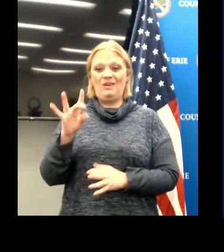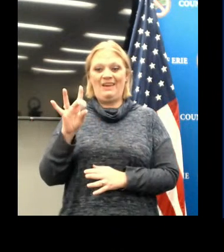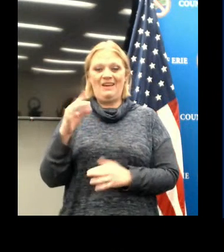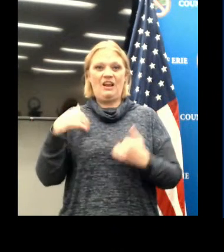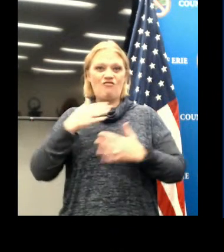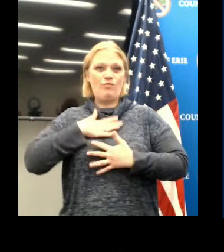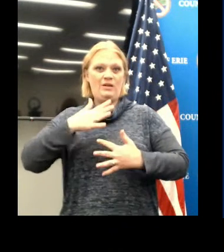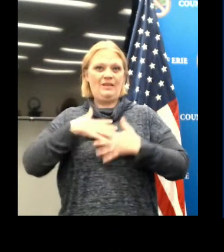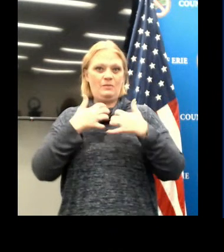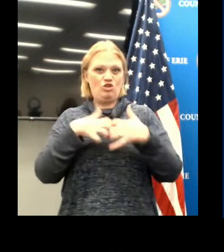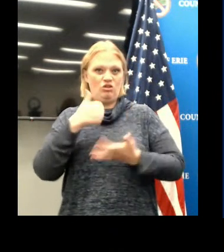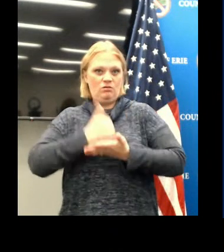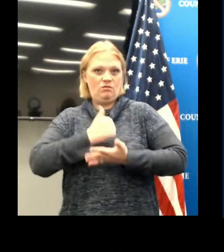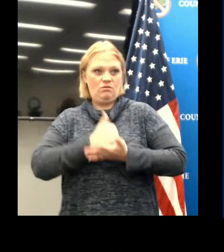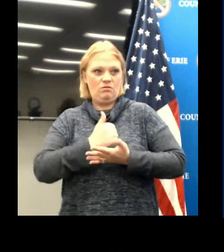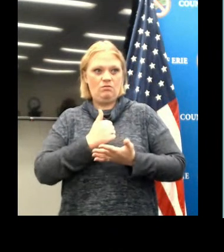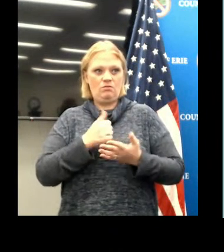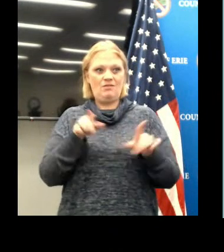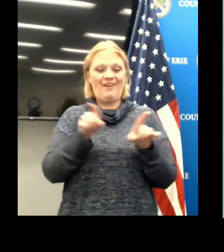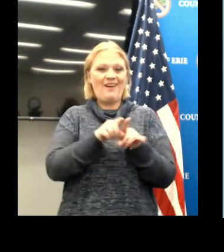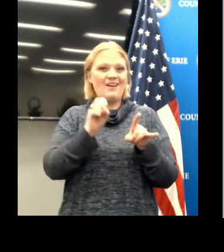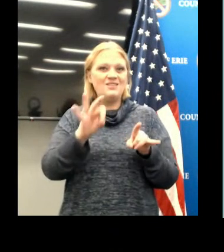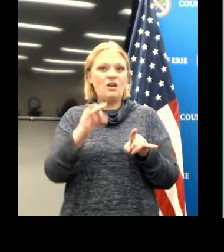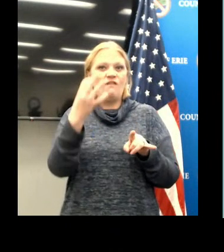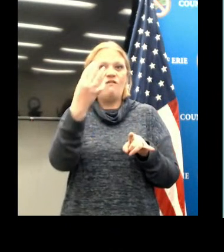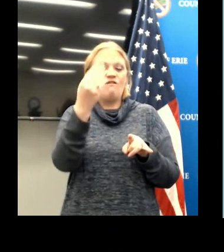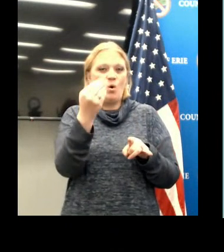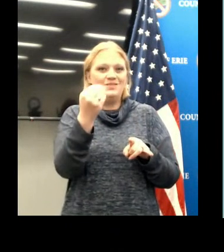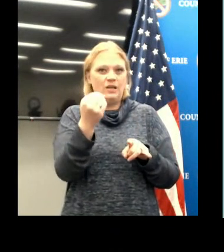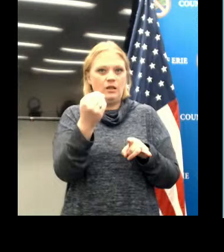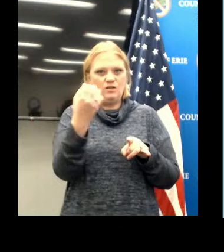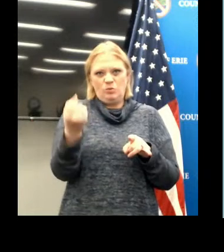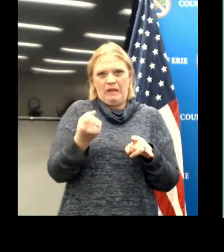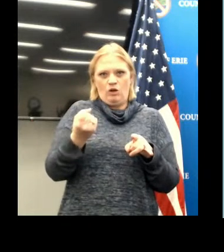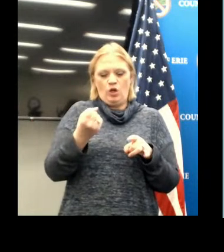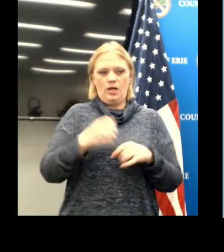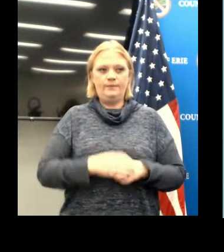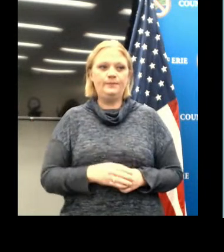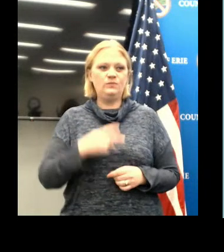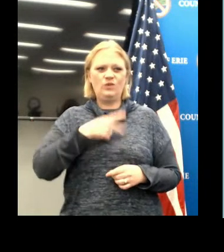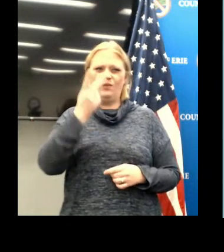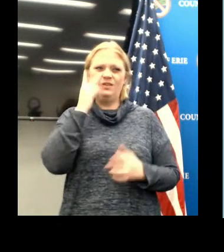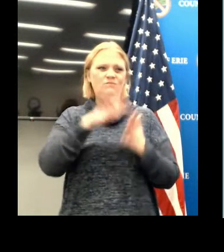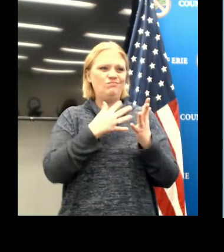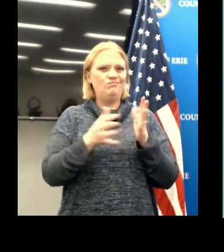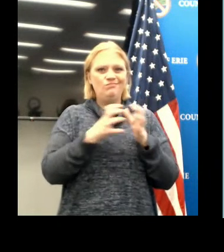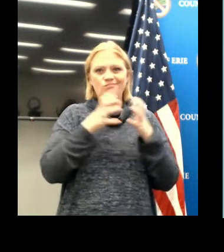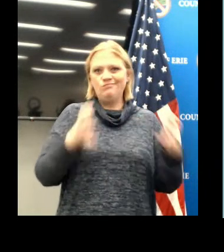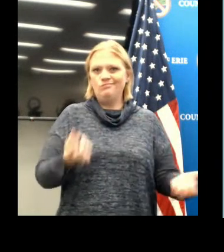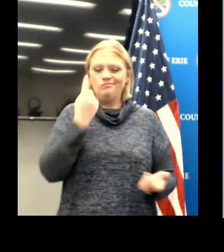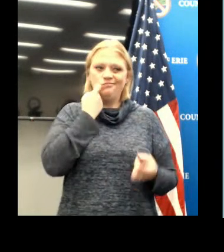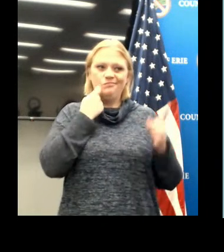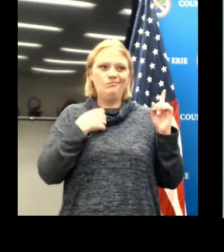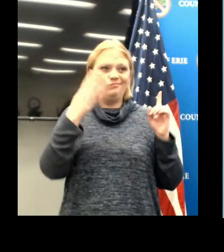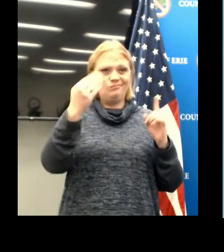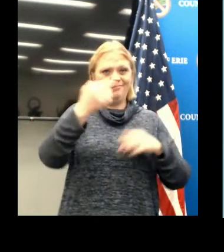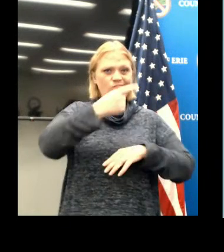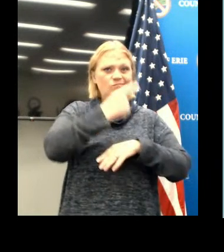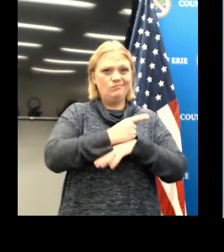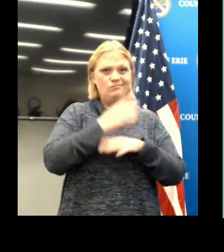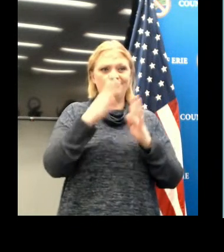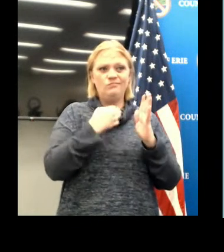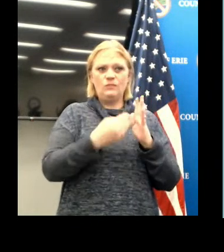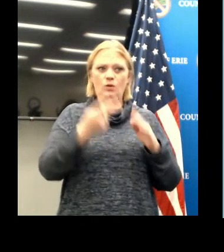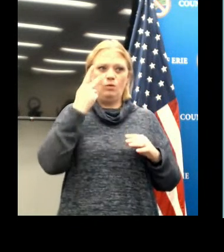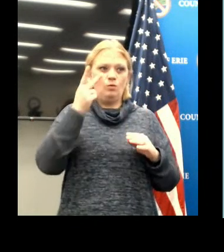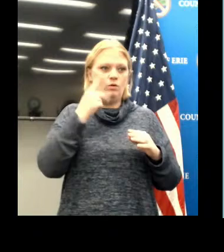That's as of the 14th. This chart you've seen a lot of lately. It's the 14-day chart. We've seen a steep